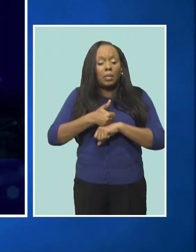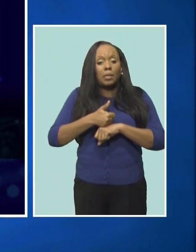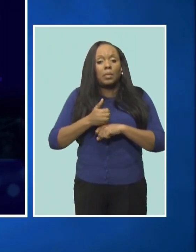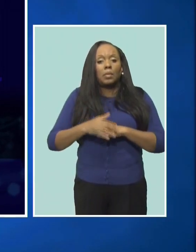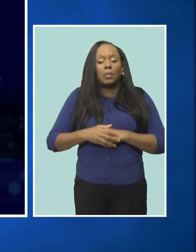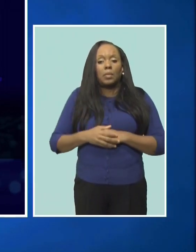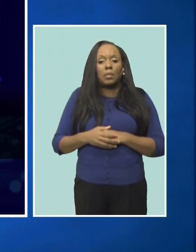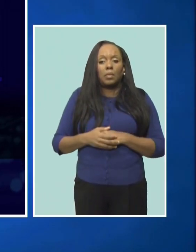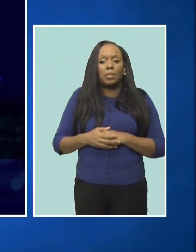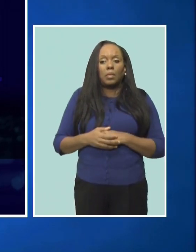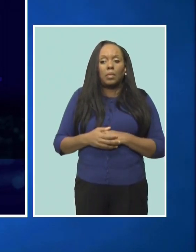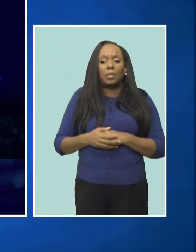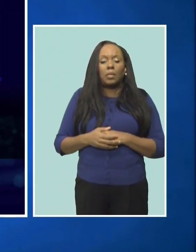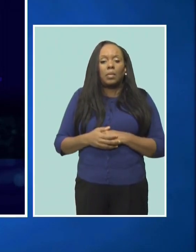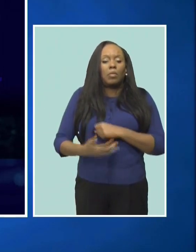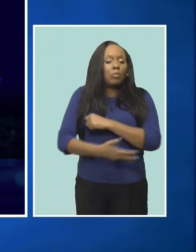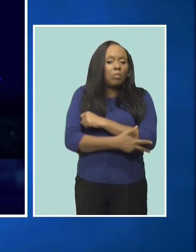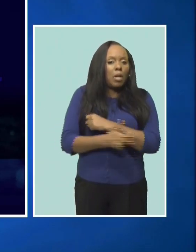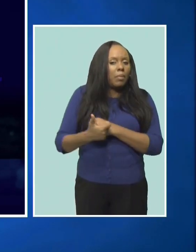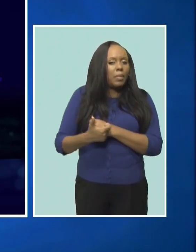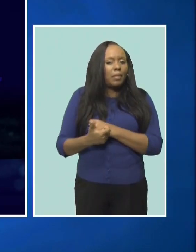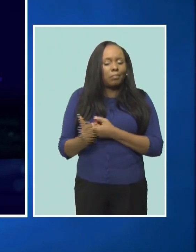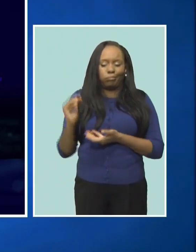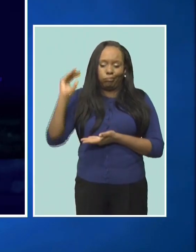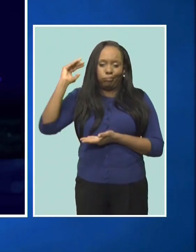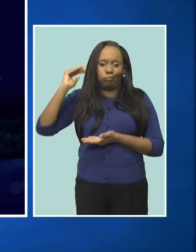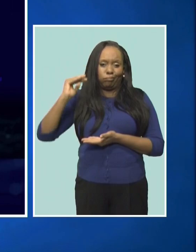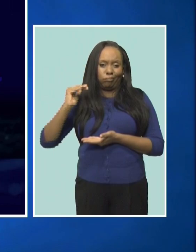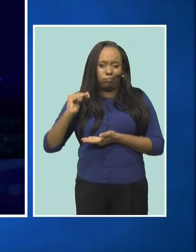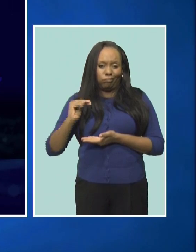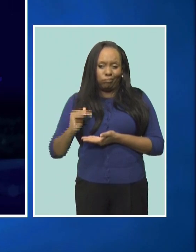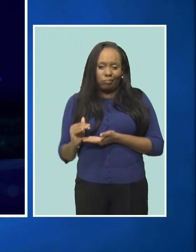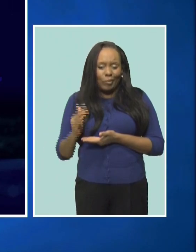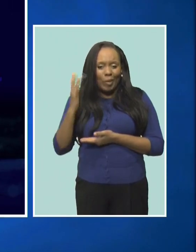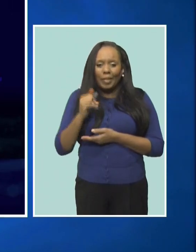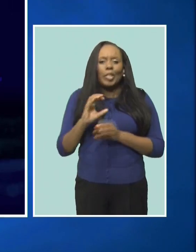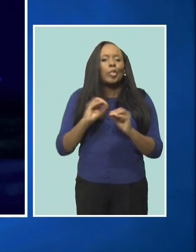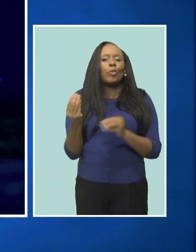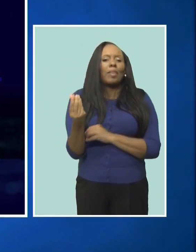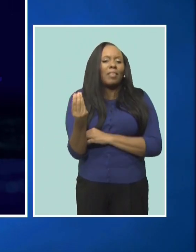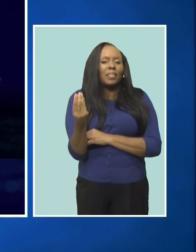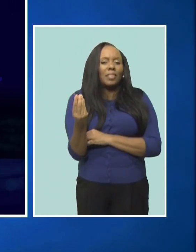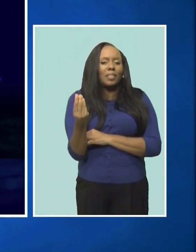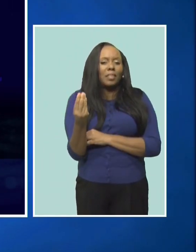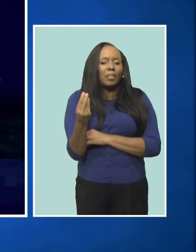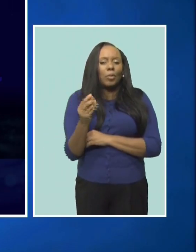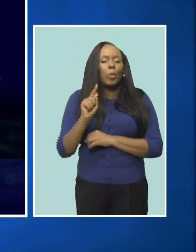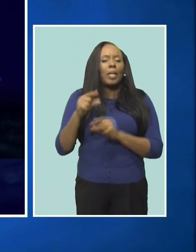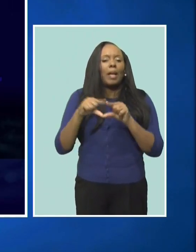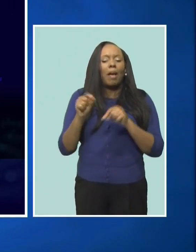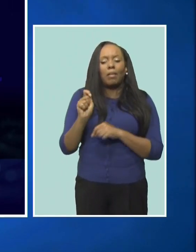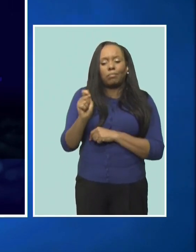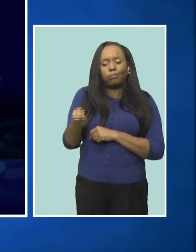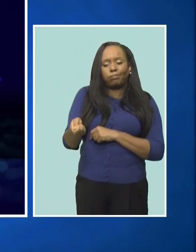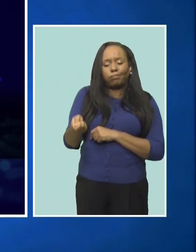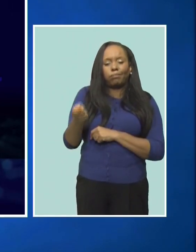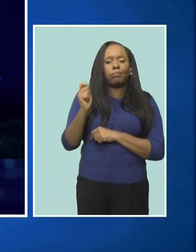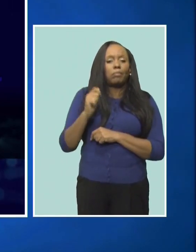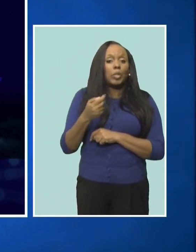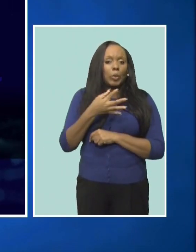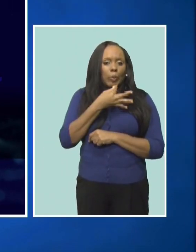committing the robbery may be very slim, or might be unanimously reduced because there's no cash. There's not